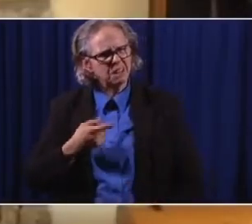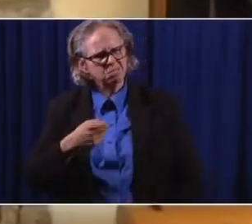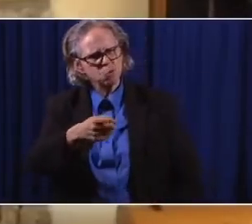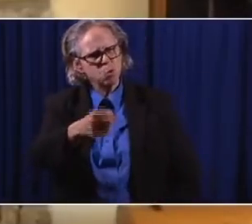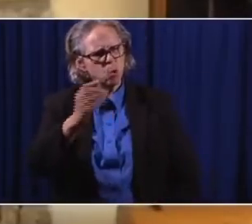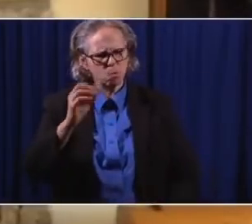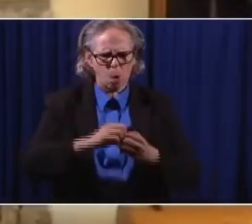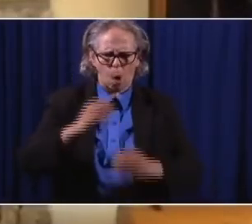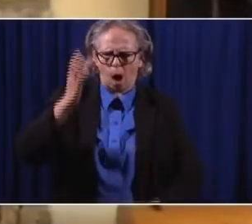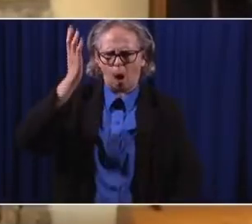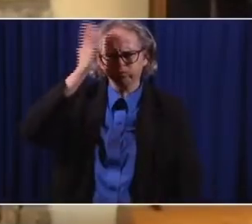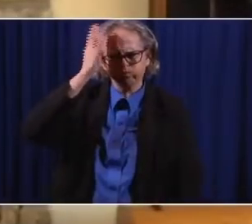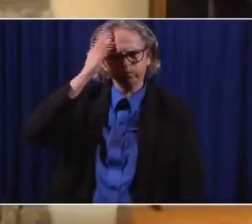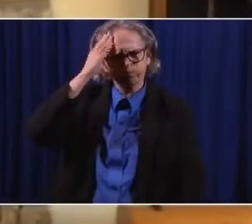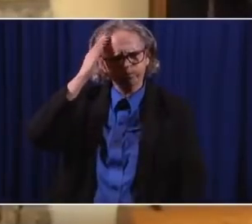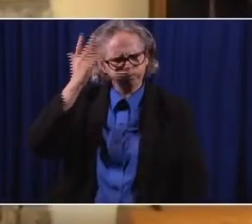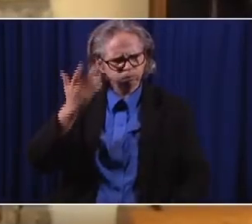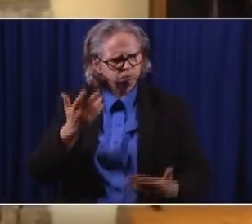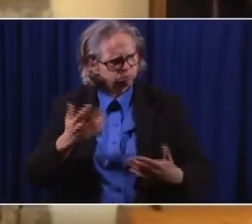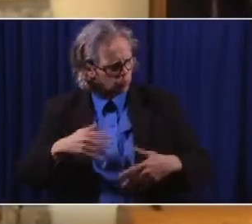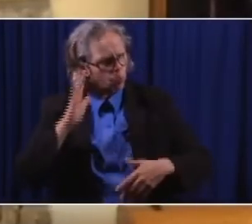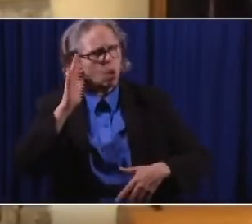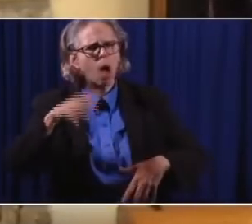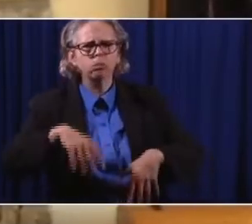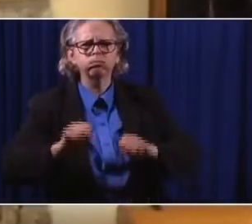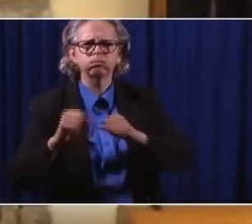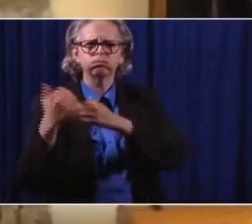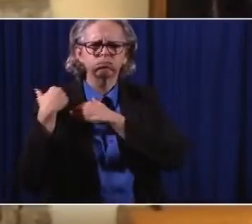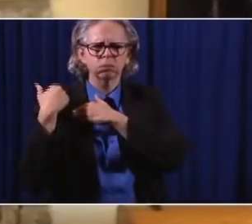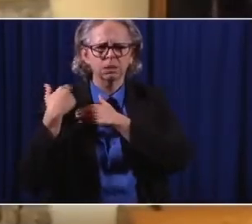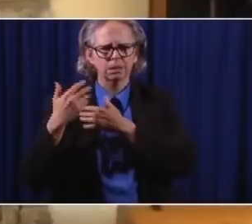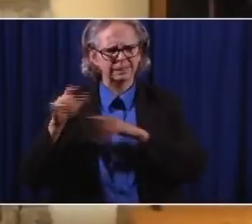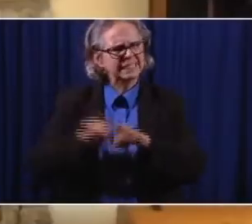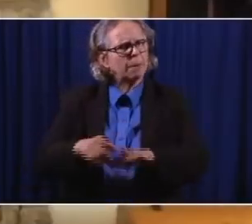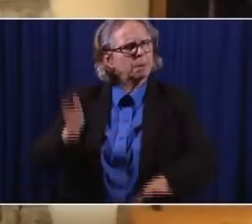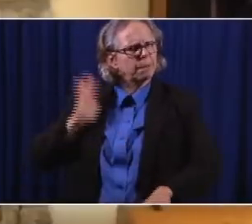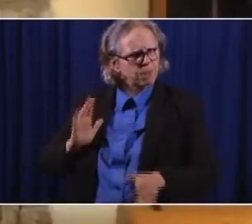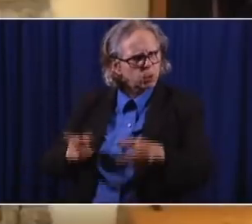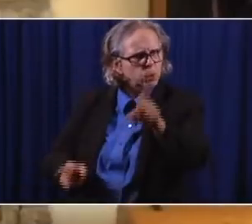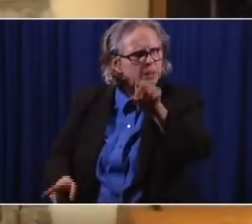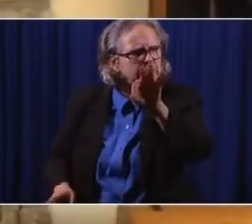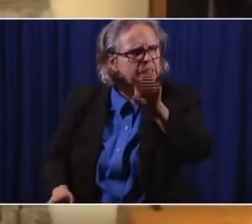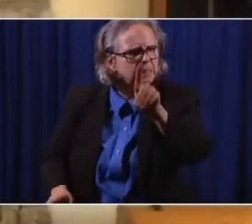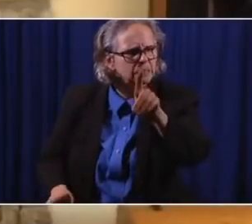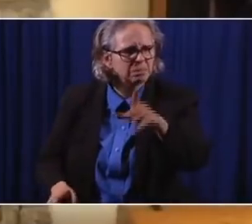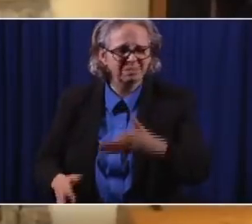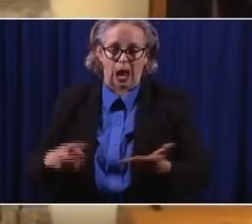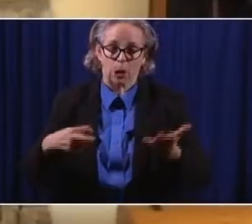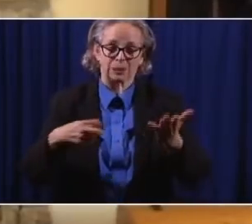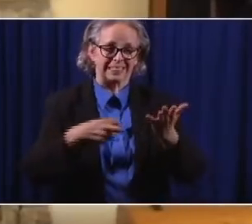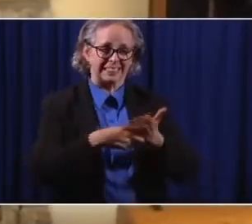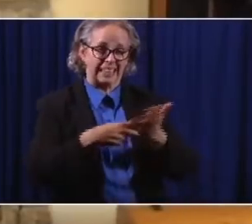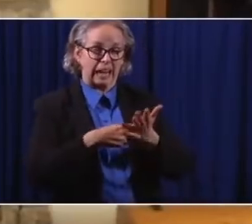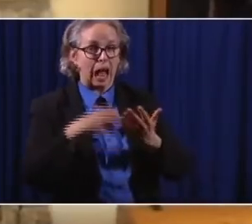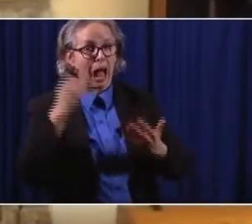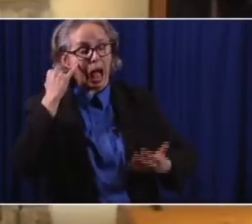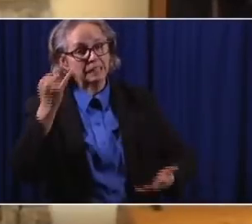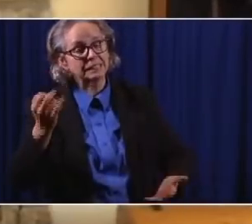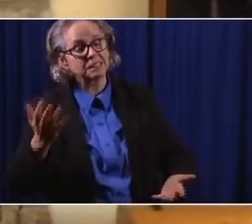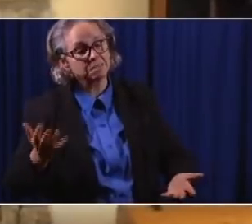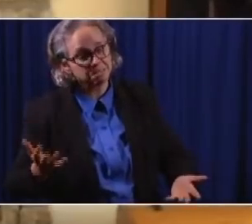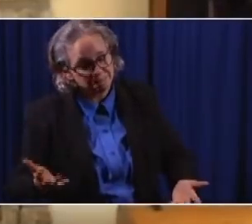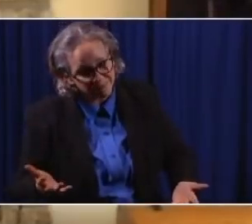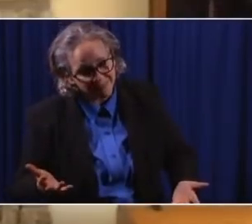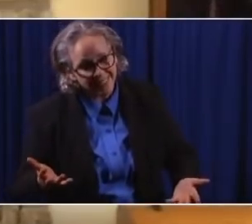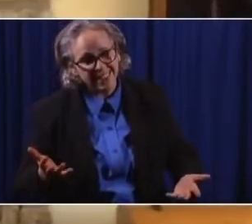in our county or this county. As far as issuing tickets, quite candidly, when